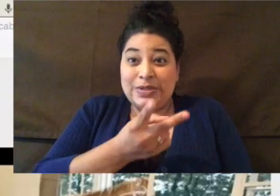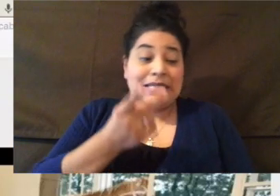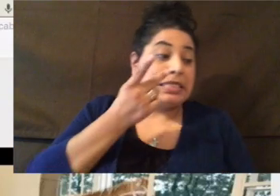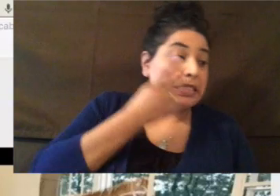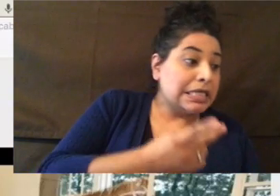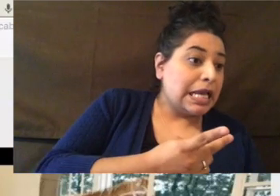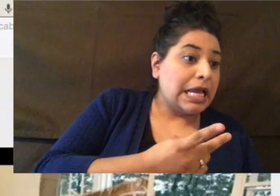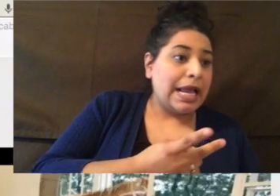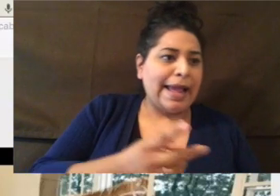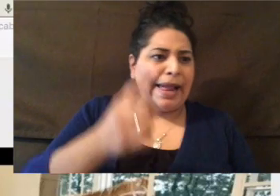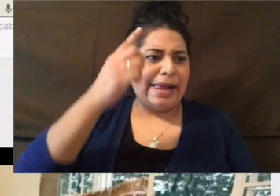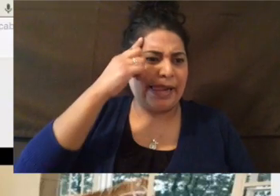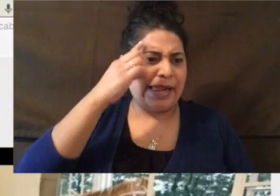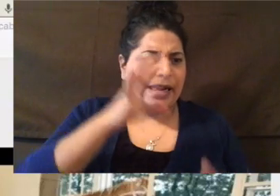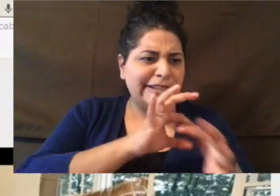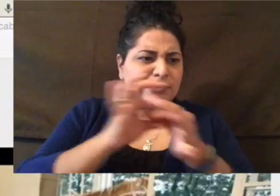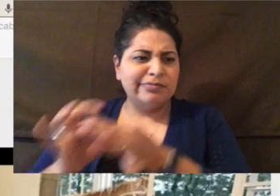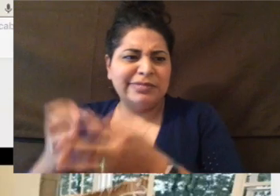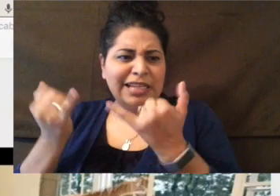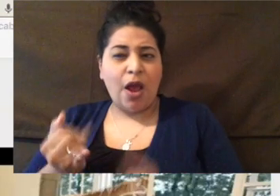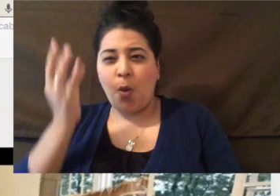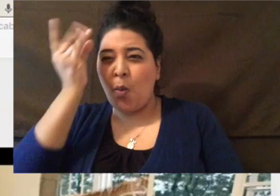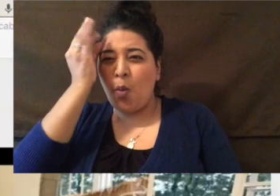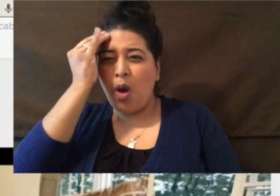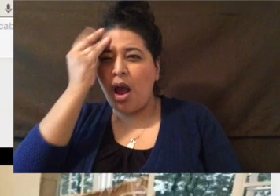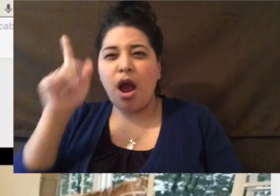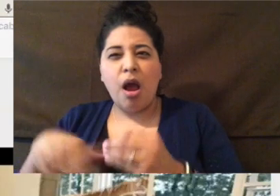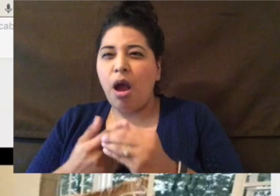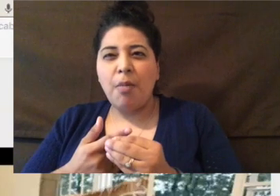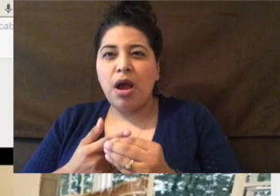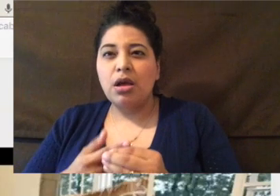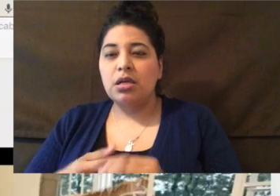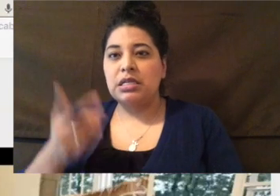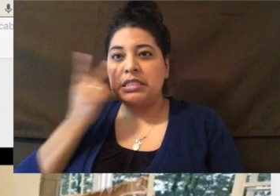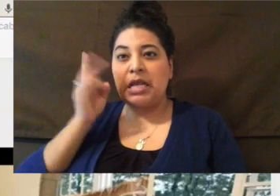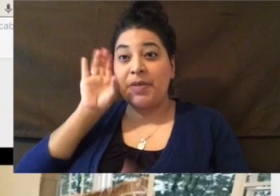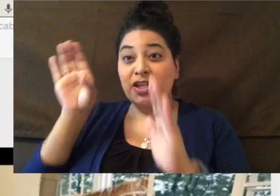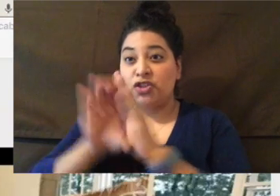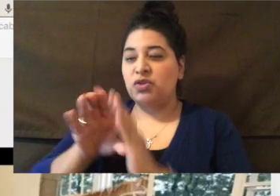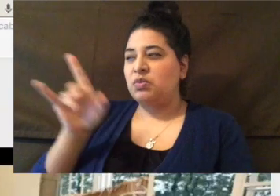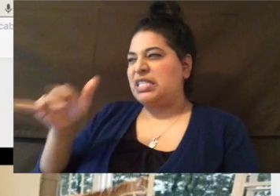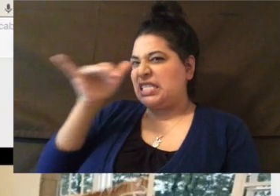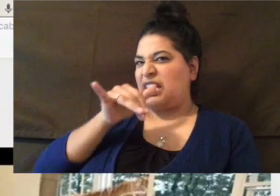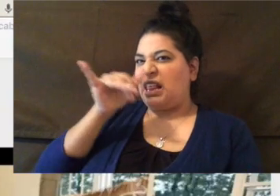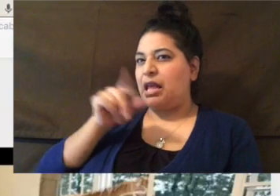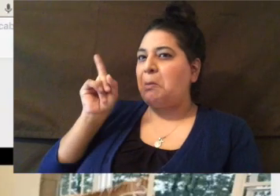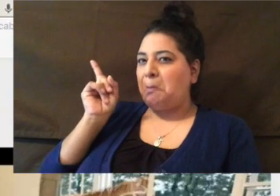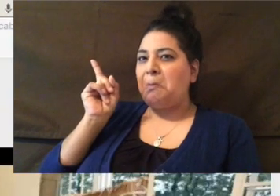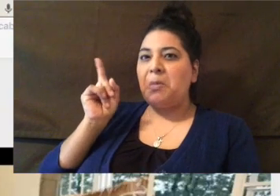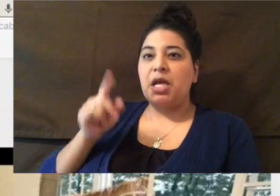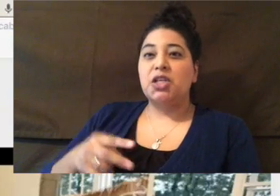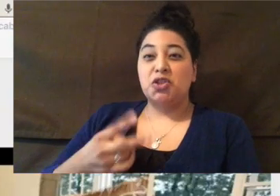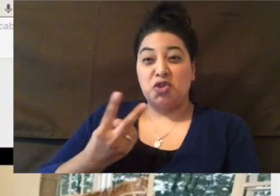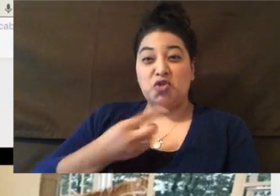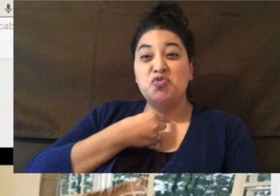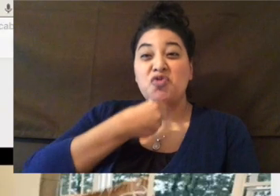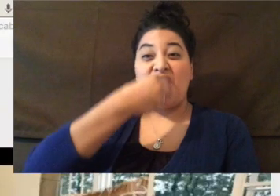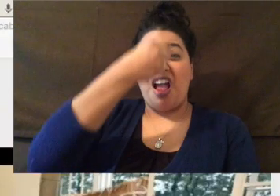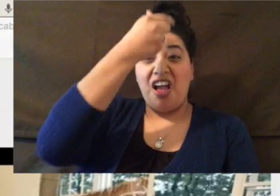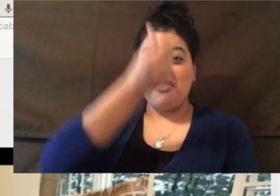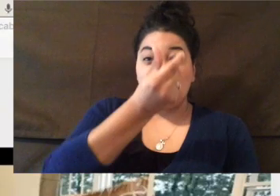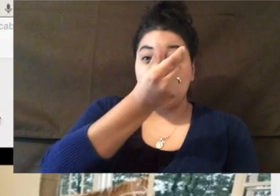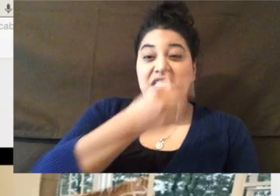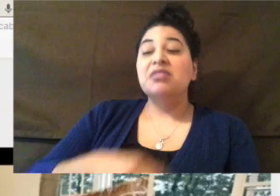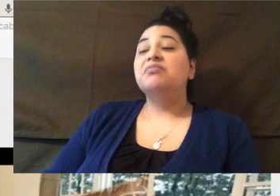thinking, makes us wonder about. So as you can see off to the side here, I have a pretty silly picture of two